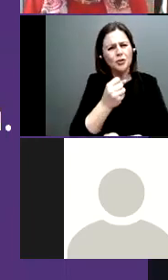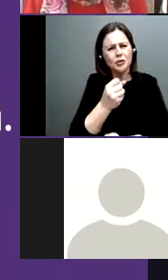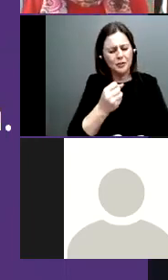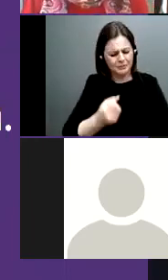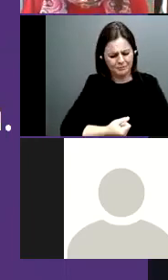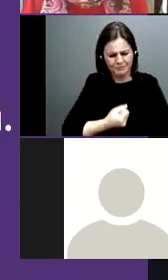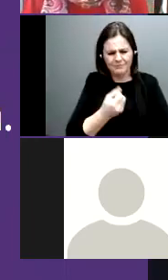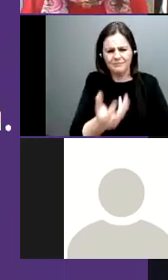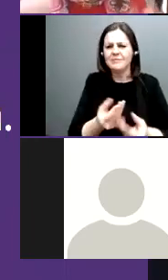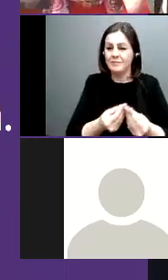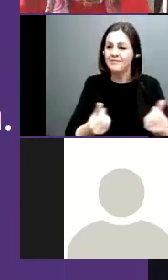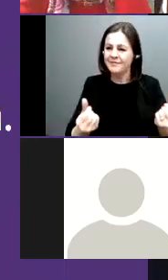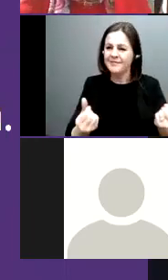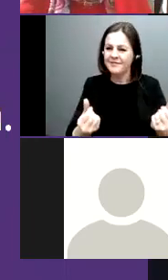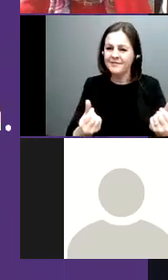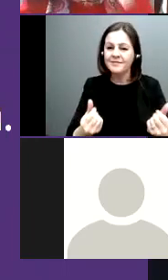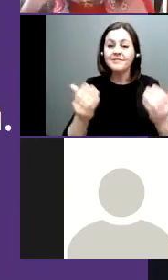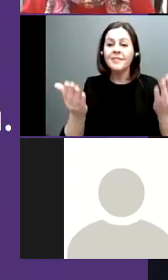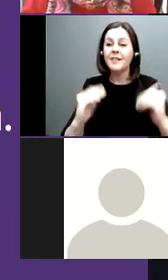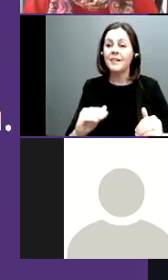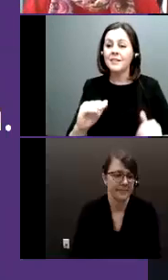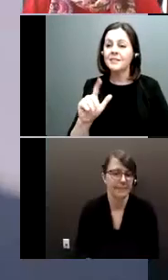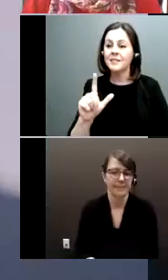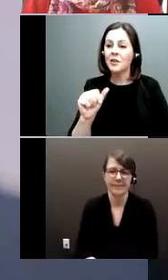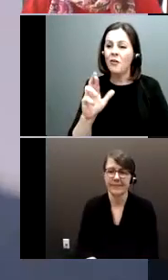The next slide, please, Laura.